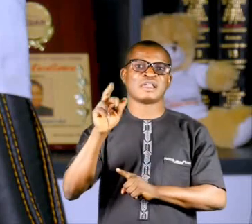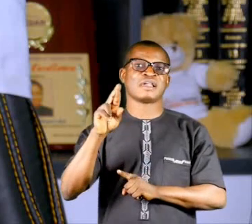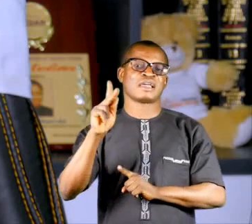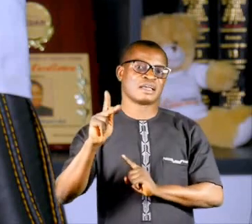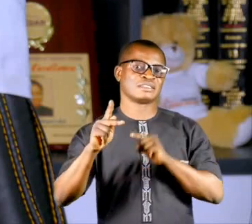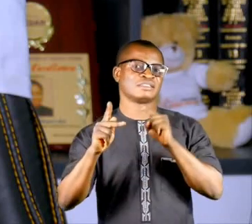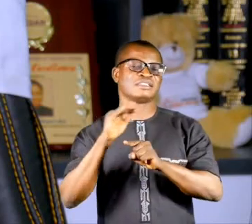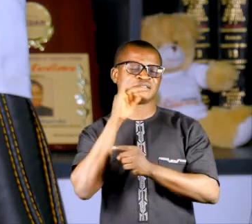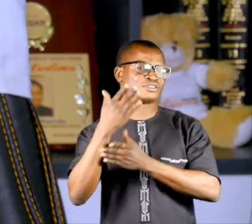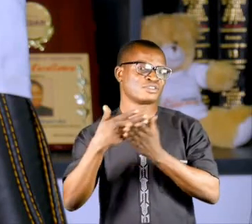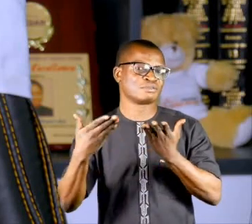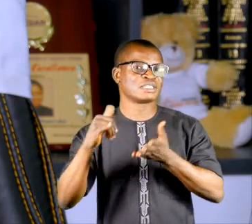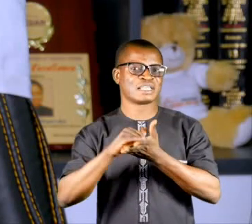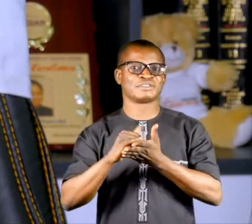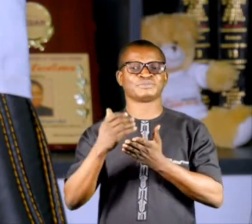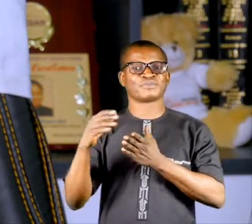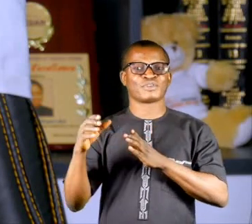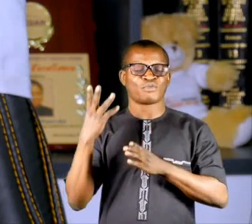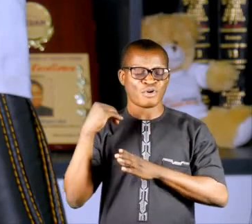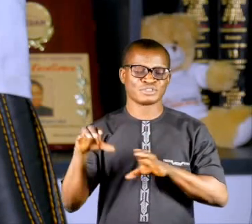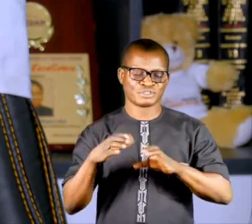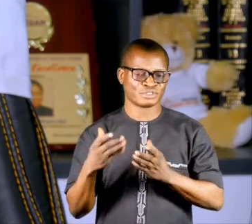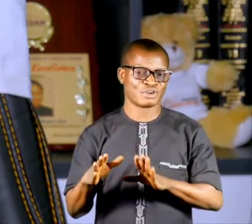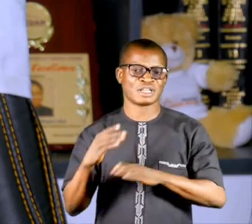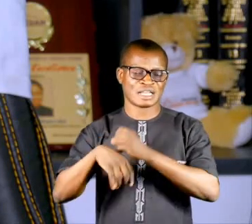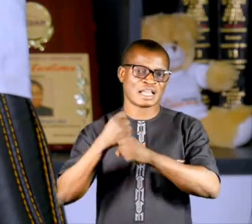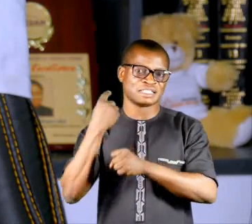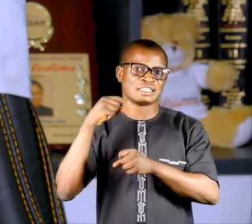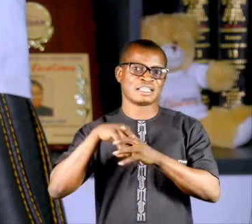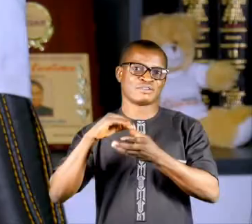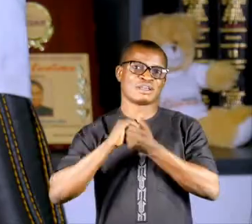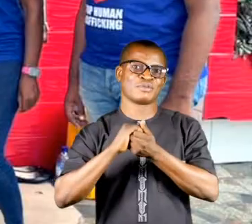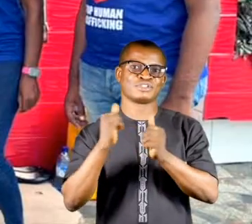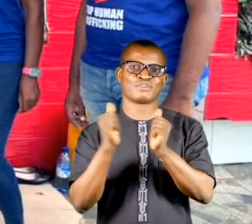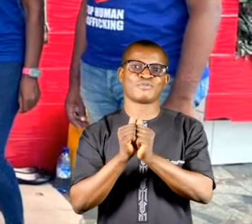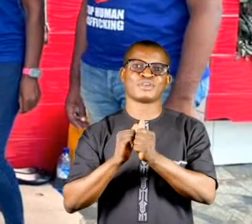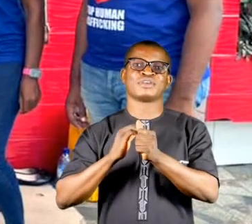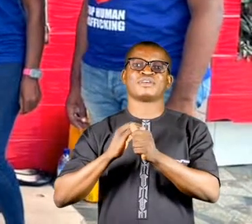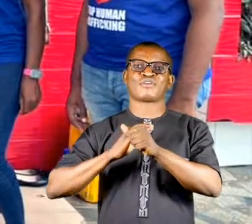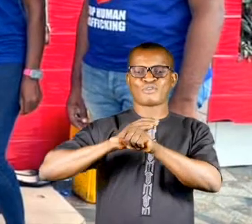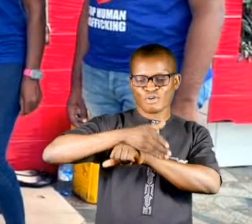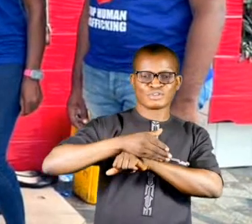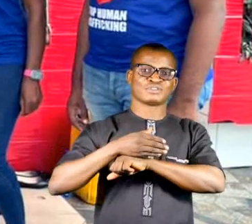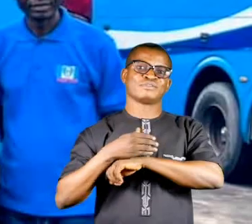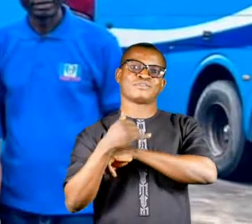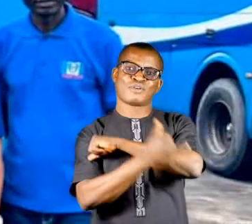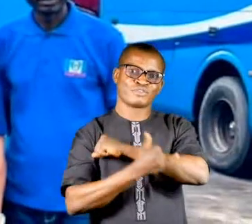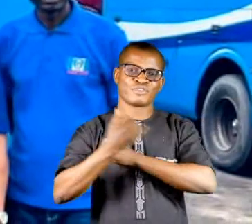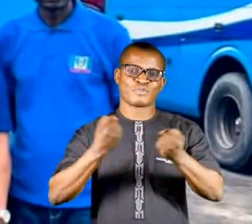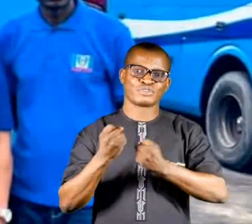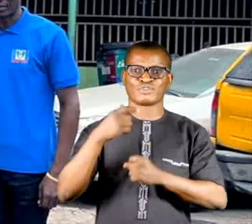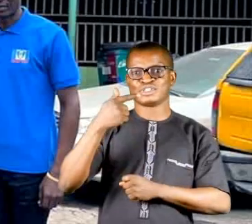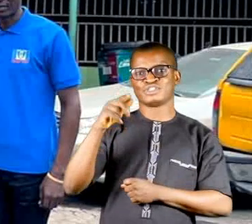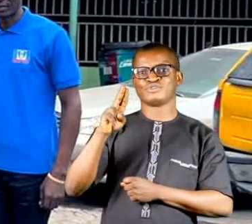ARC. This was something that was done last year in collaboration with cross-country